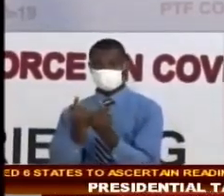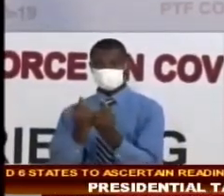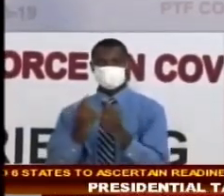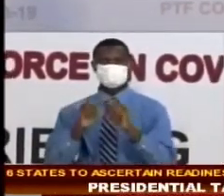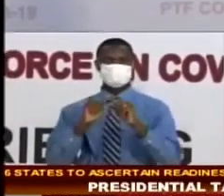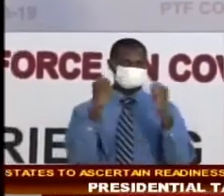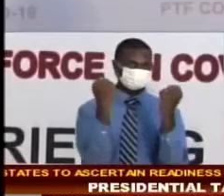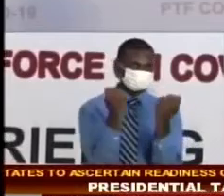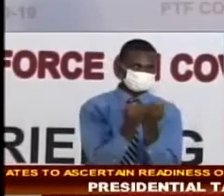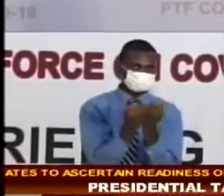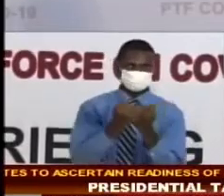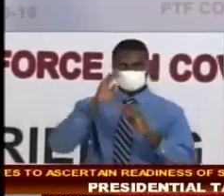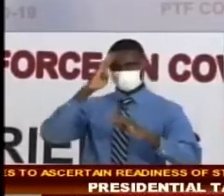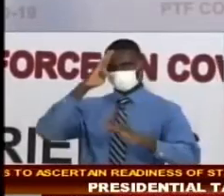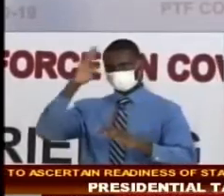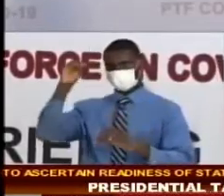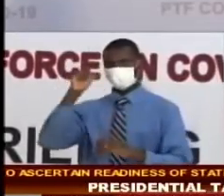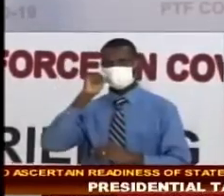and gentlemen,